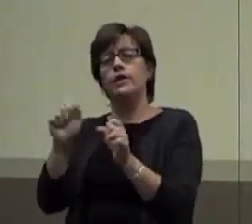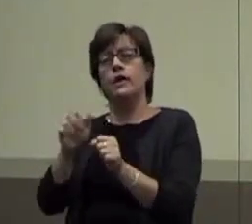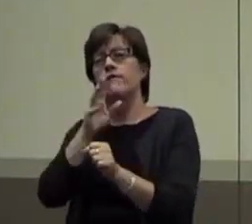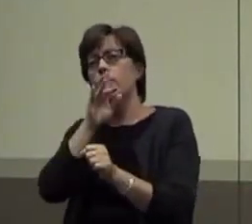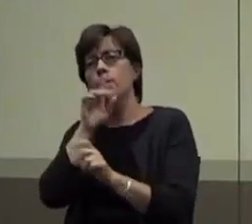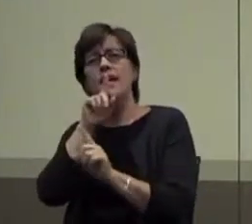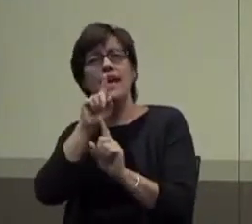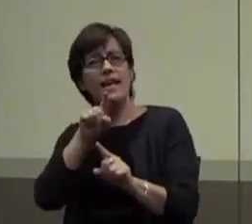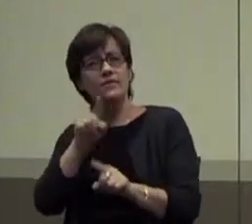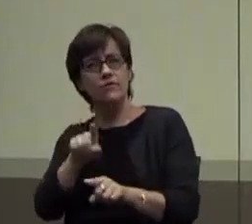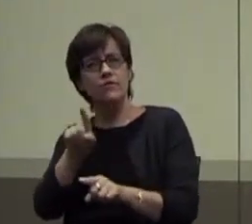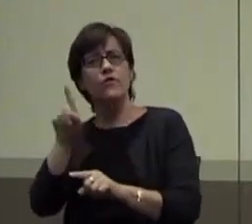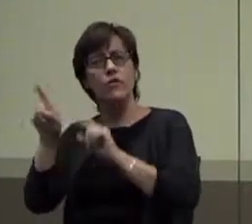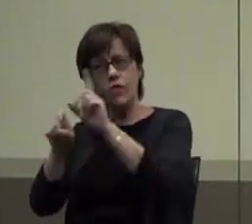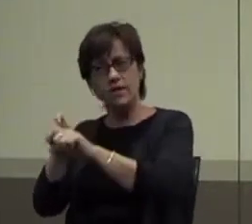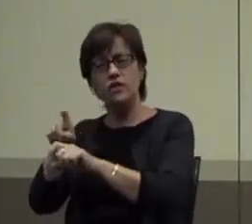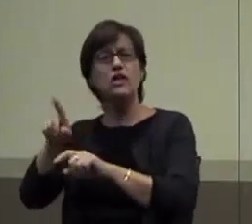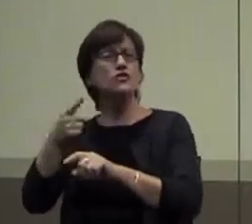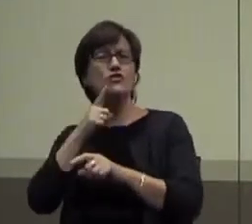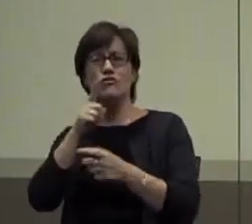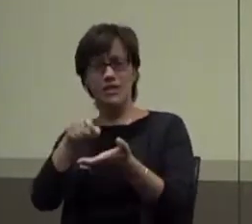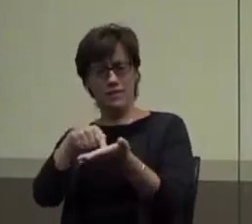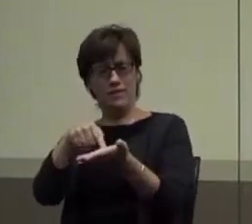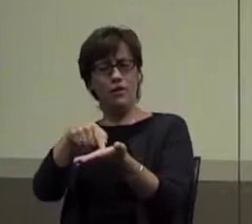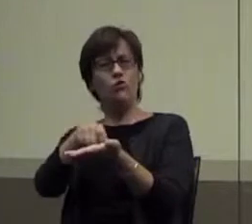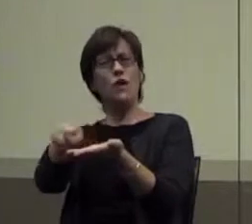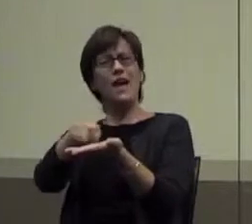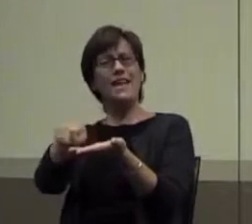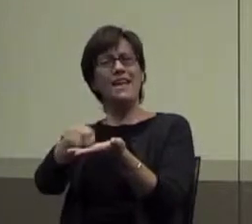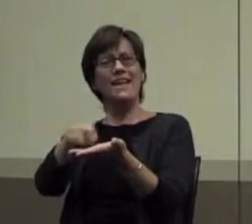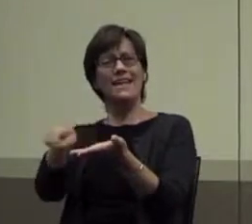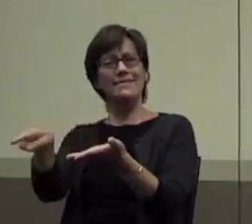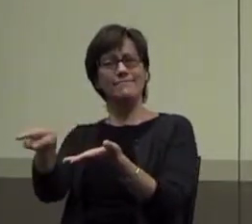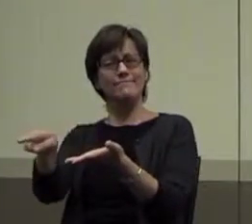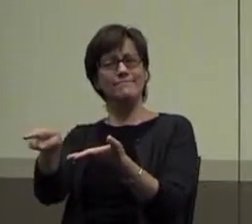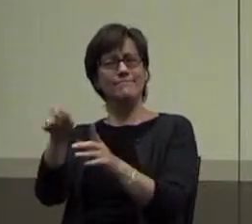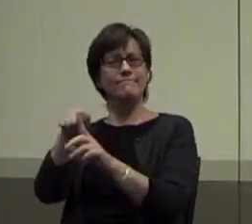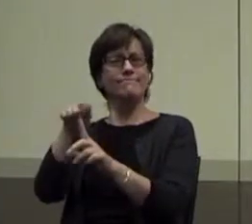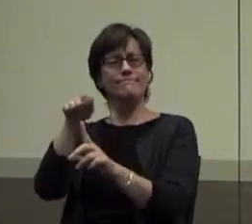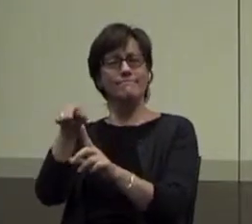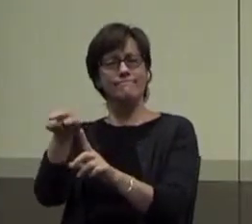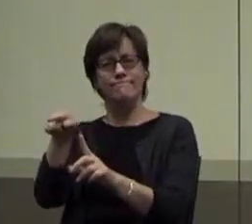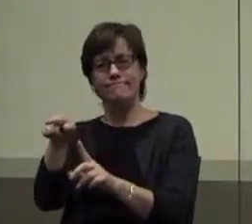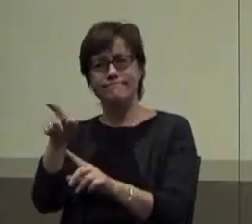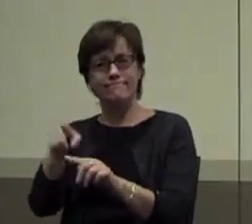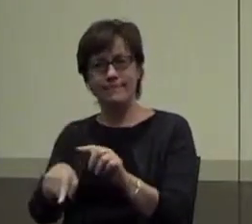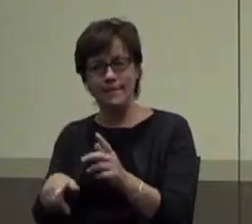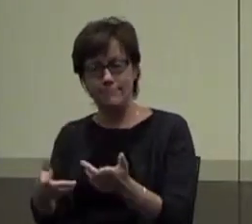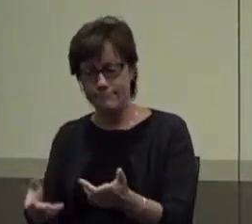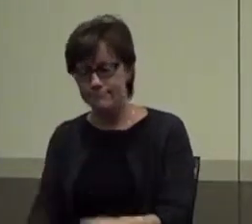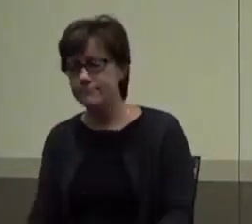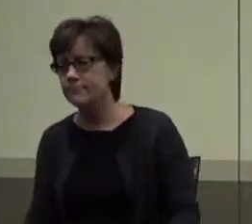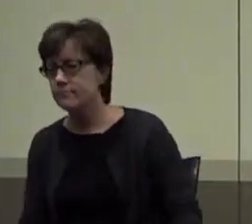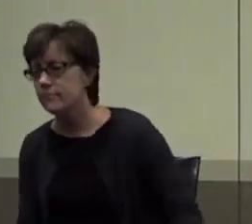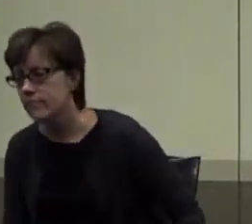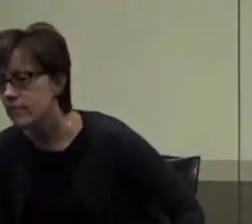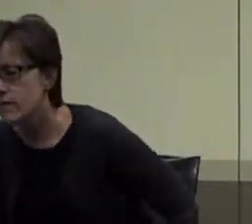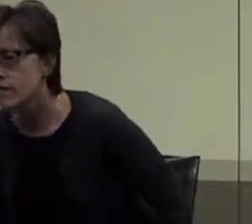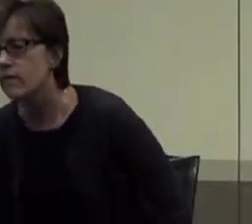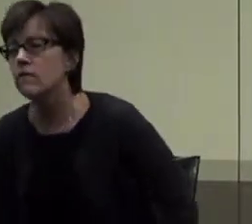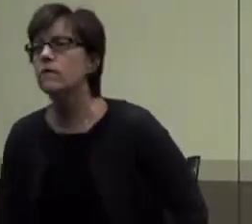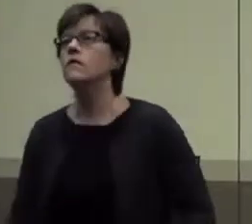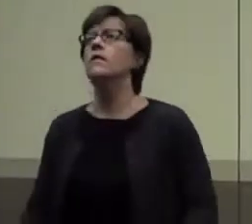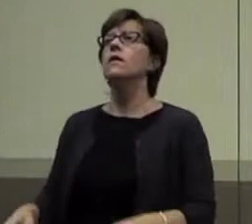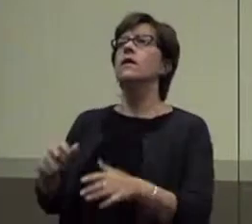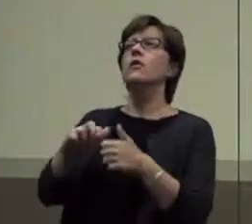verbally answer the questions. It's just really the writing task that stumps her, okay? The problem behavior is that she